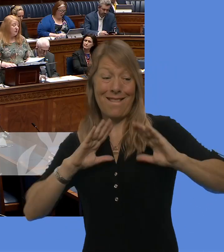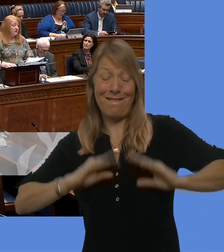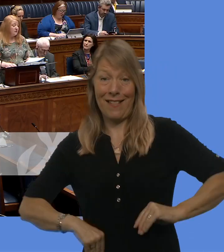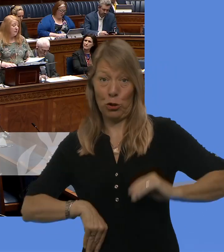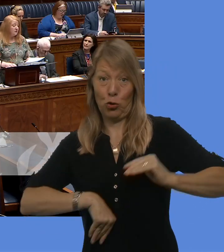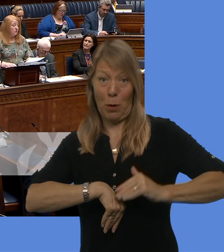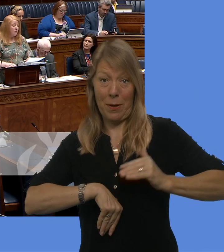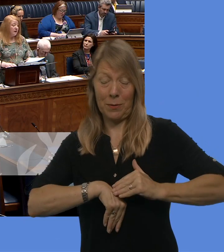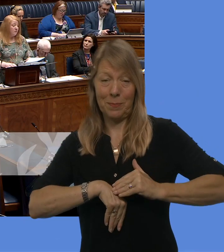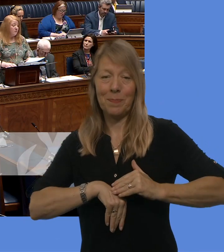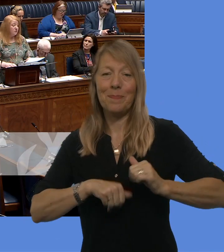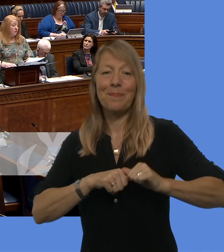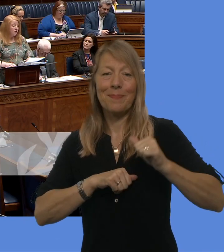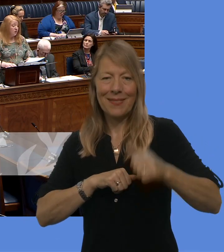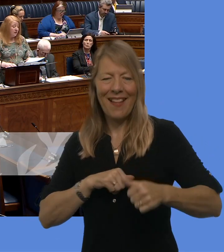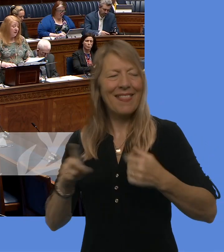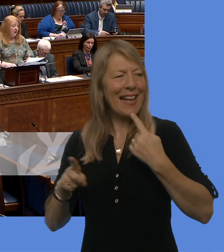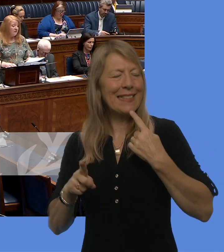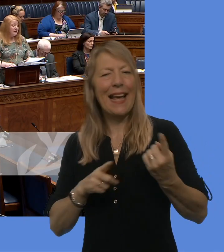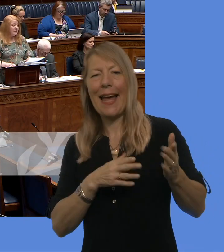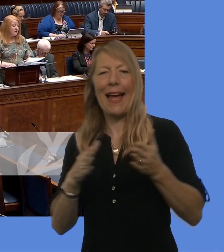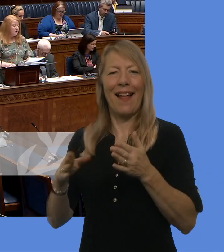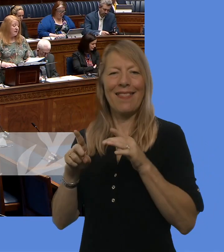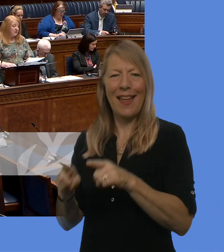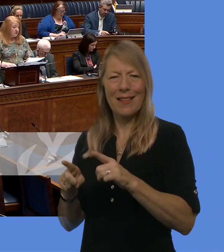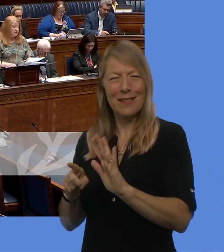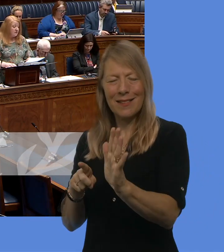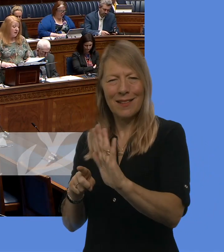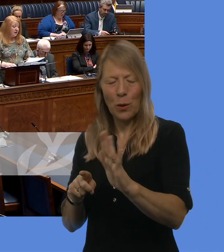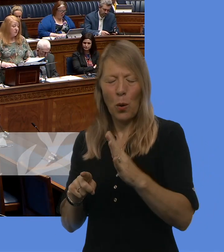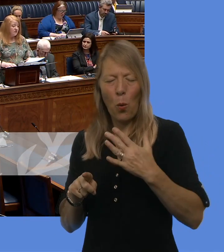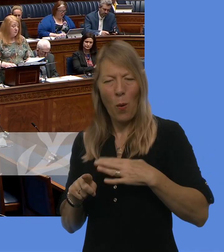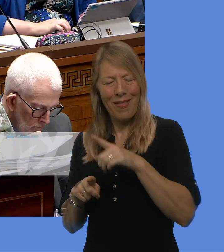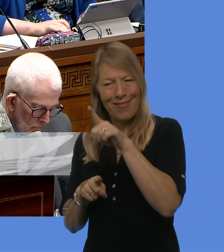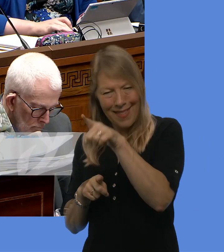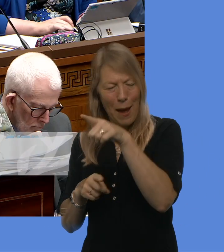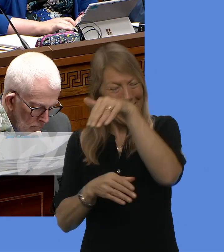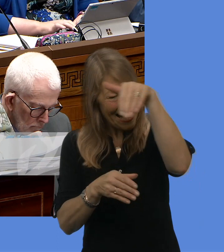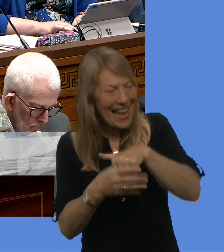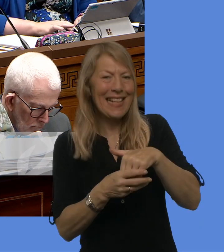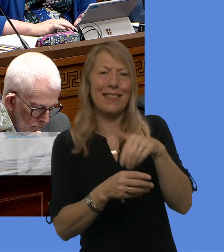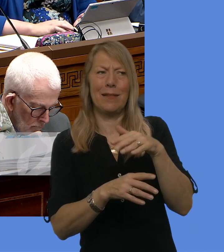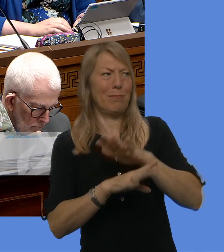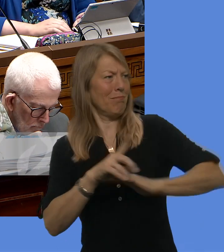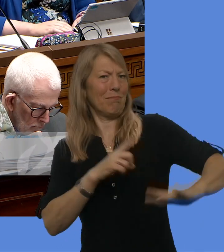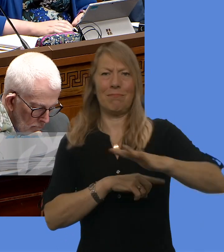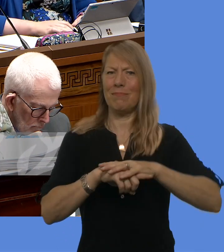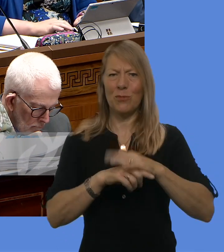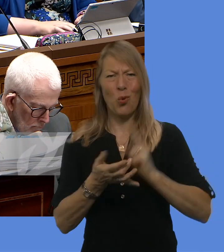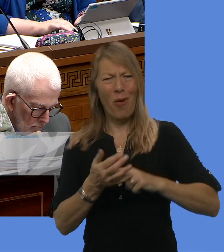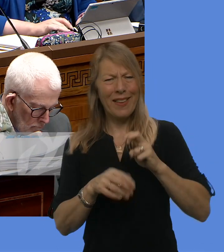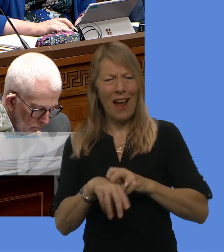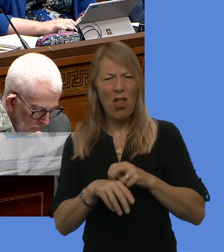need to transition back to law-abiding members of our community. They need to integrate into society on the same basis as the rest of us and cease the